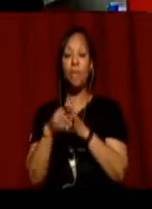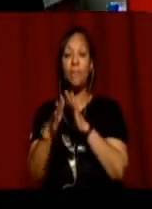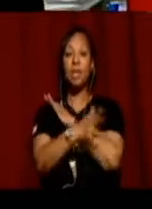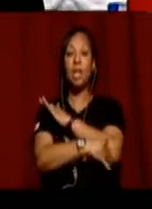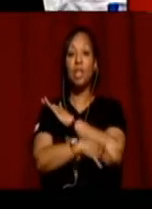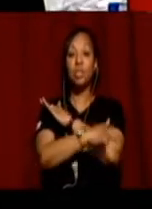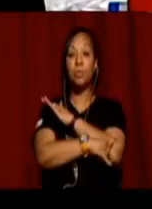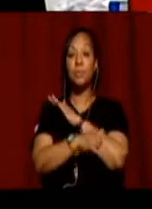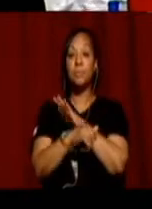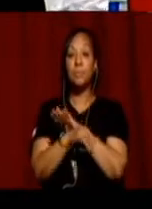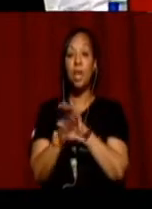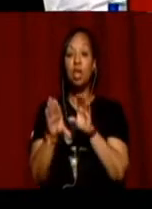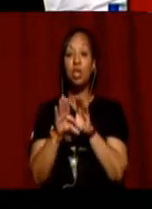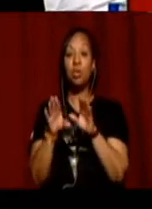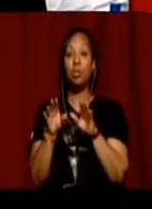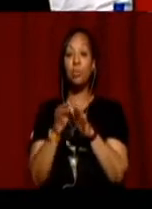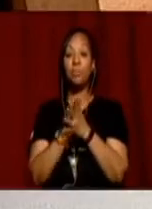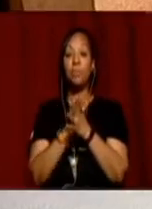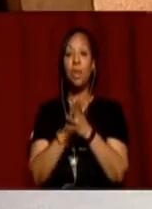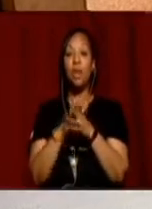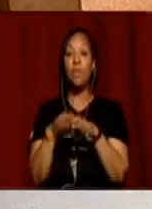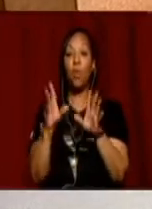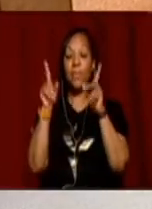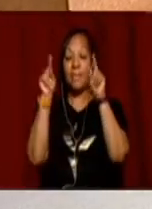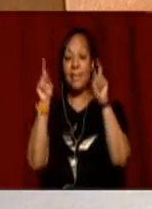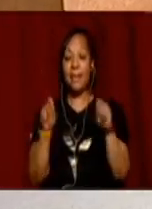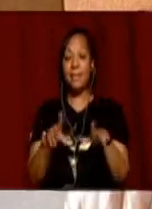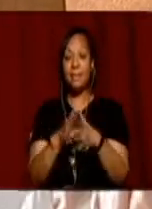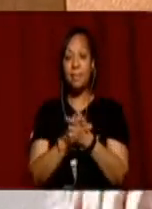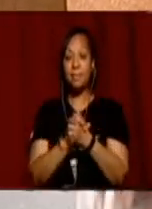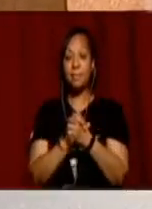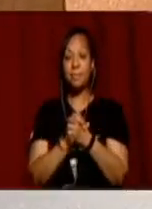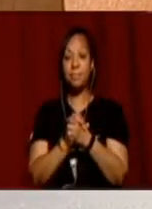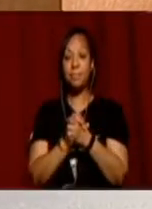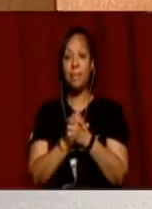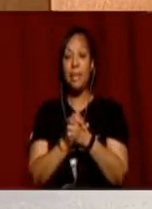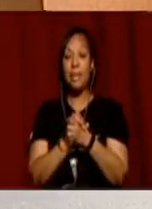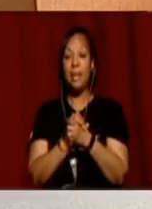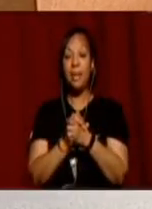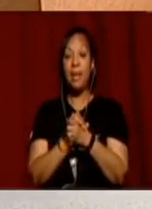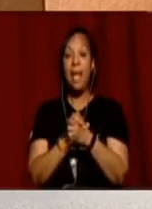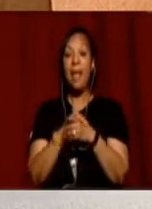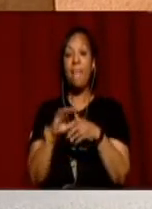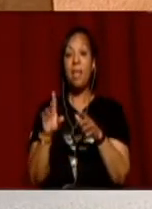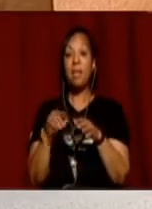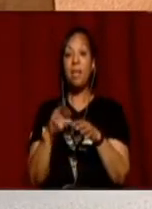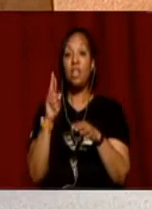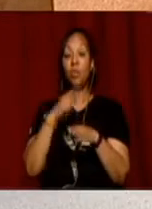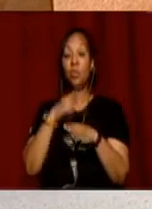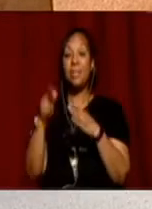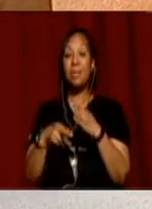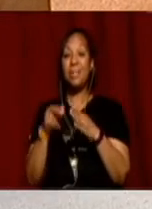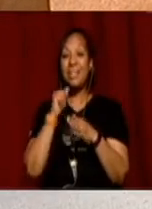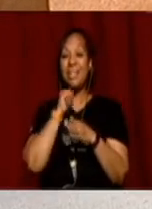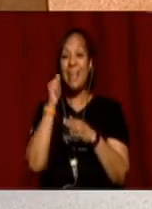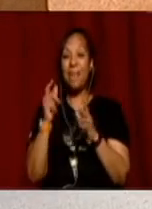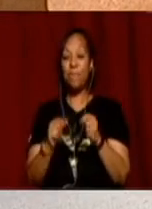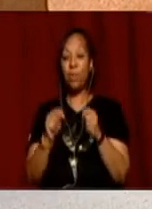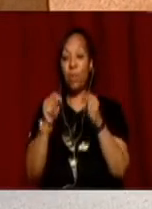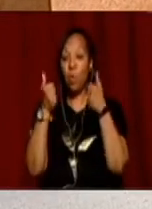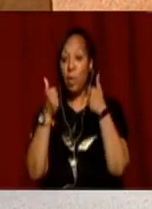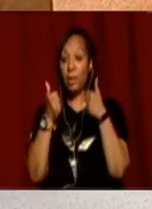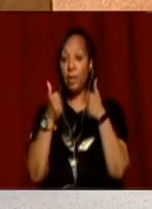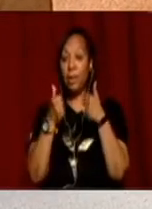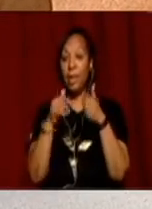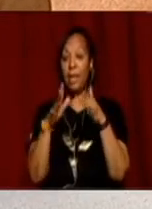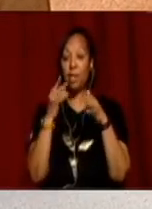to do analysis of those tests. And the turnaround time with the test is not nearly as quick as the tests that we're seeing